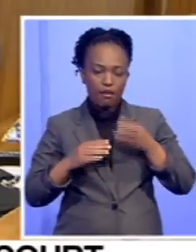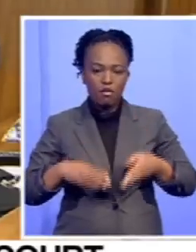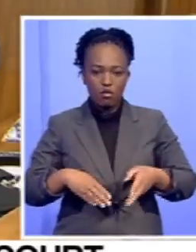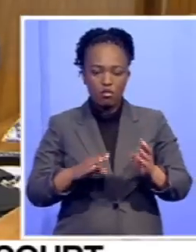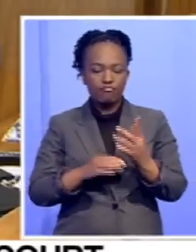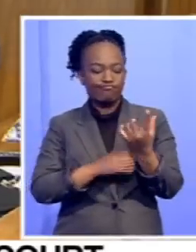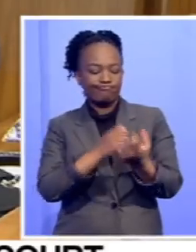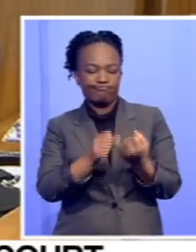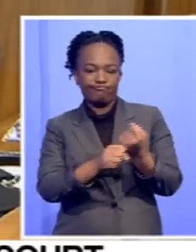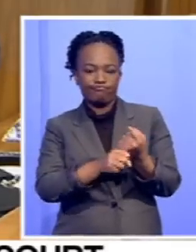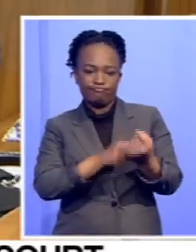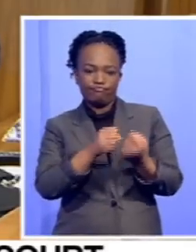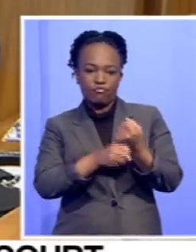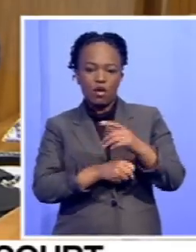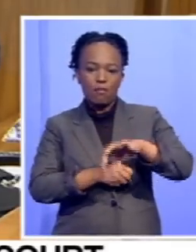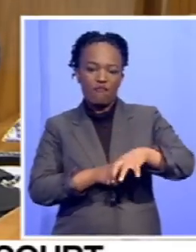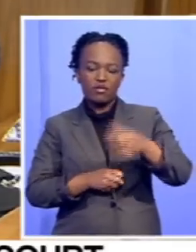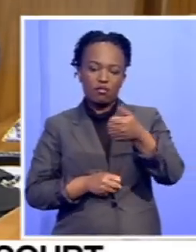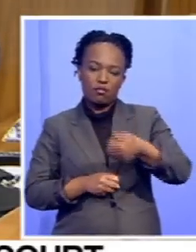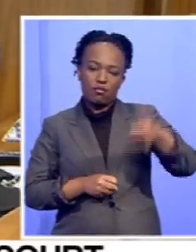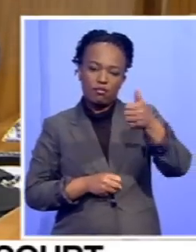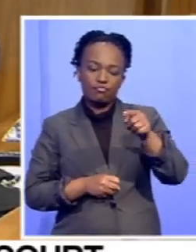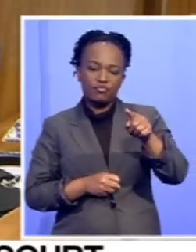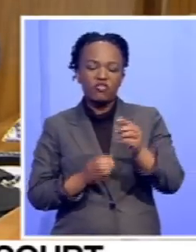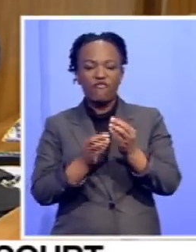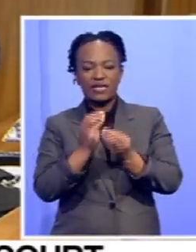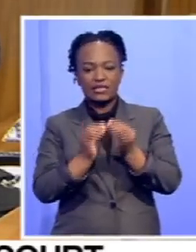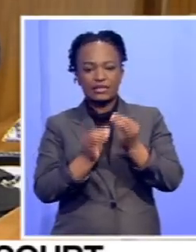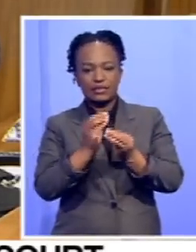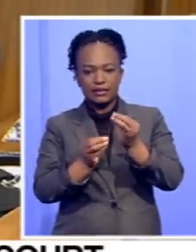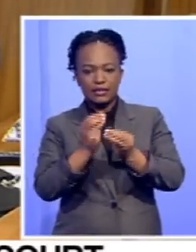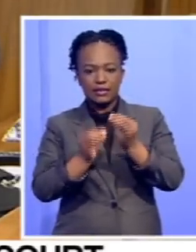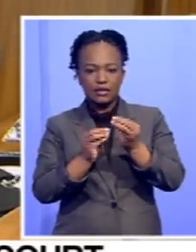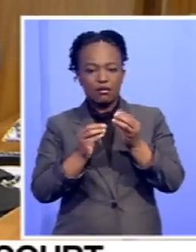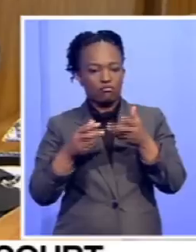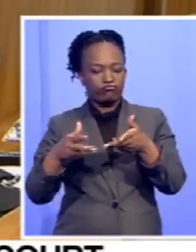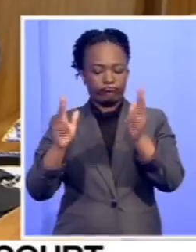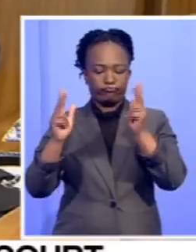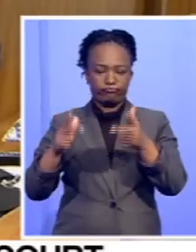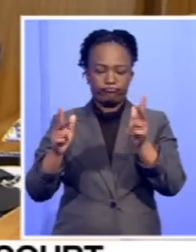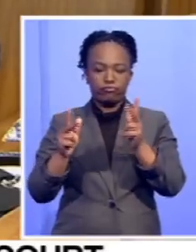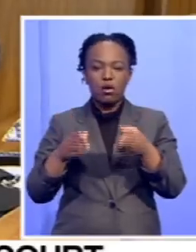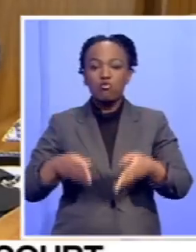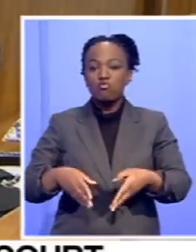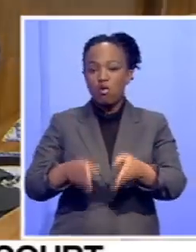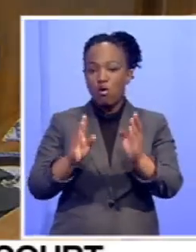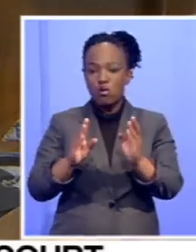the provincial authorities responsible for keeping the road in good repair neglect their duties, with the result that the road becomes